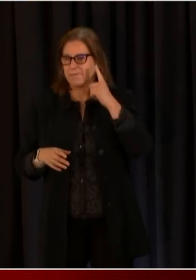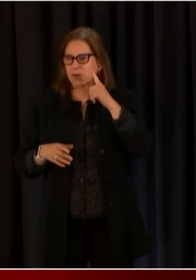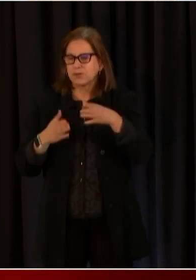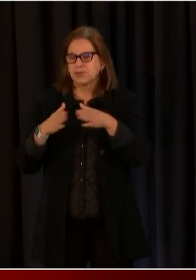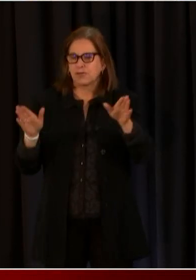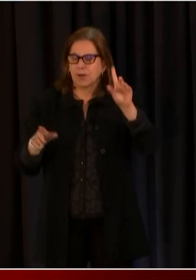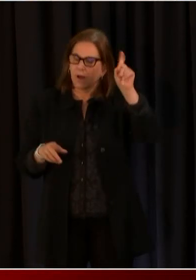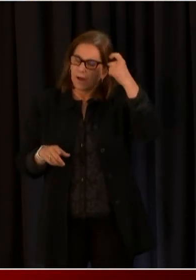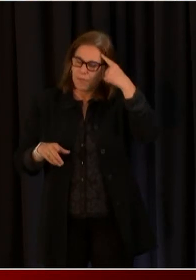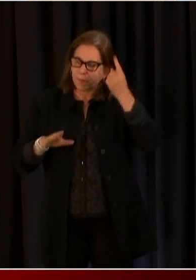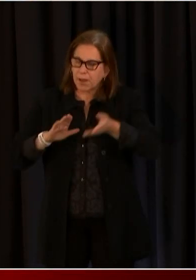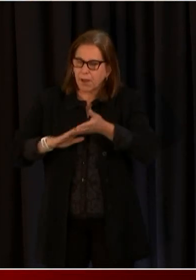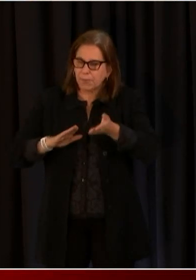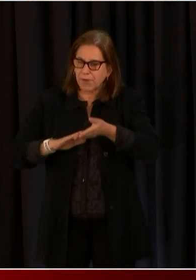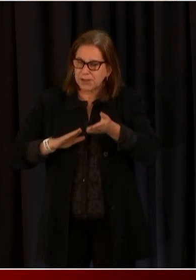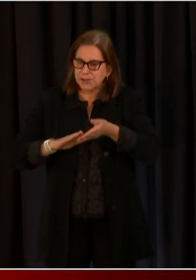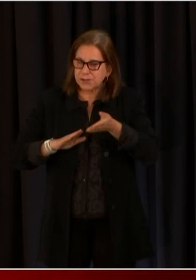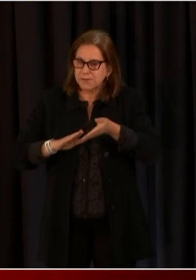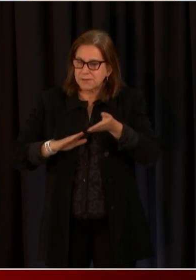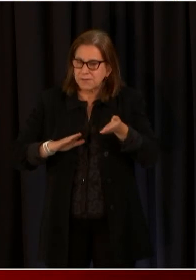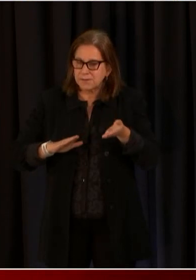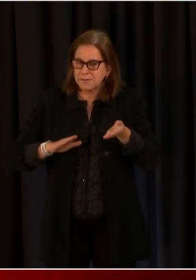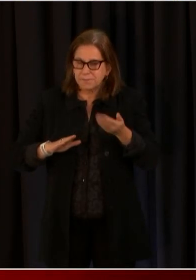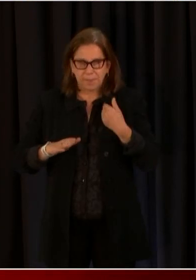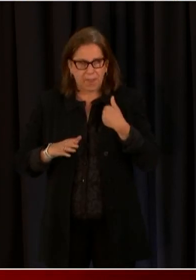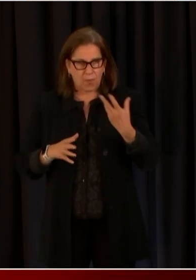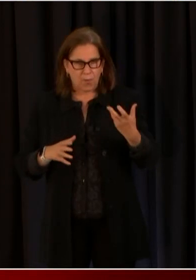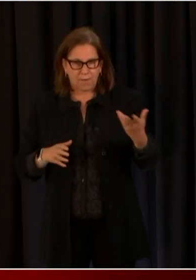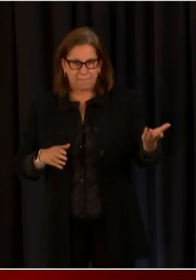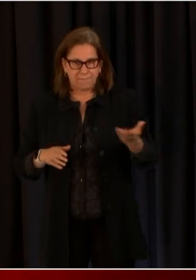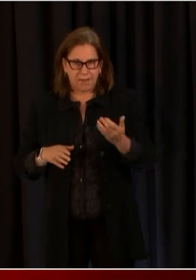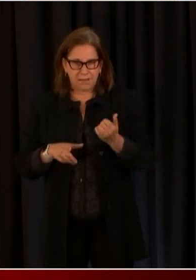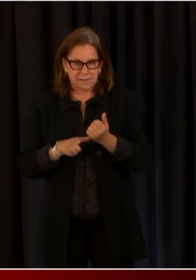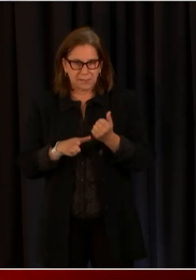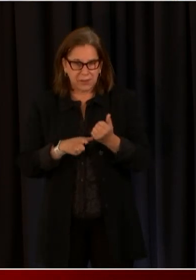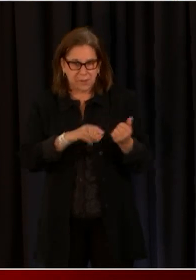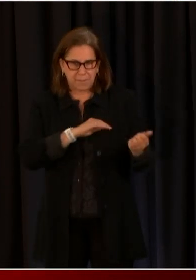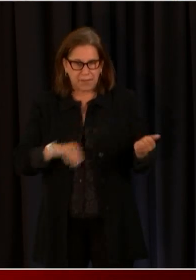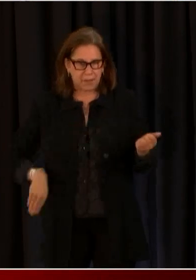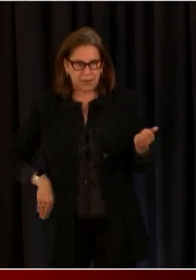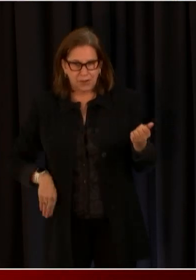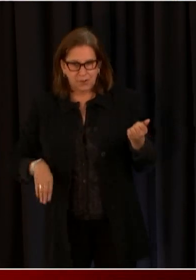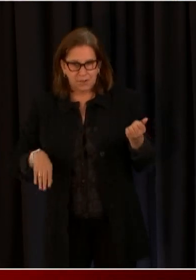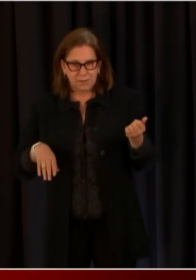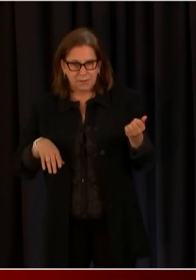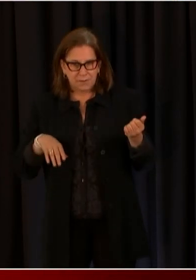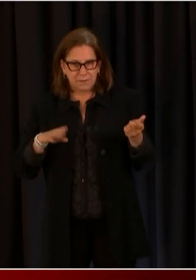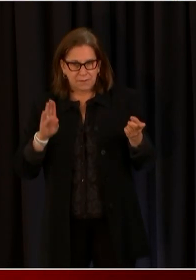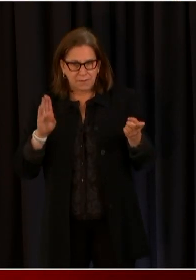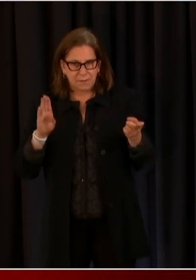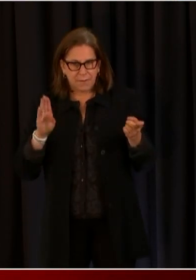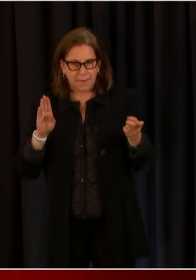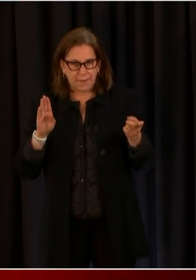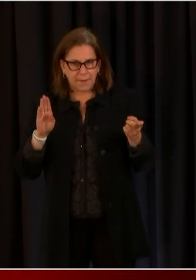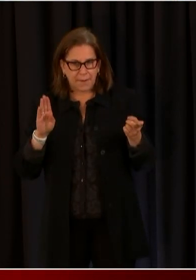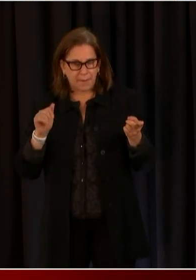have invited Deputy Mayor Babers to join us, because this